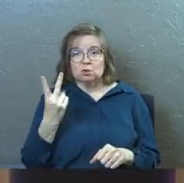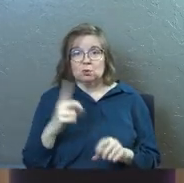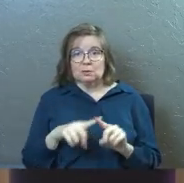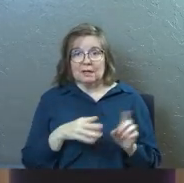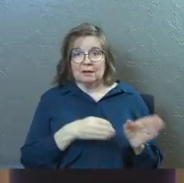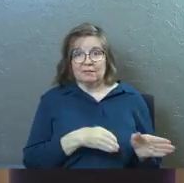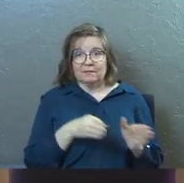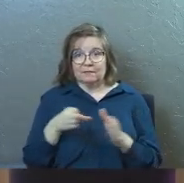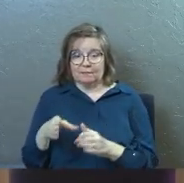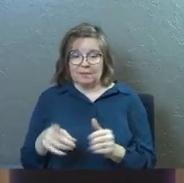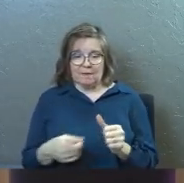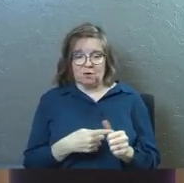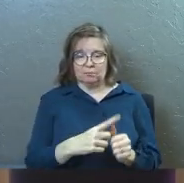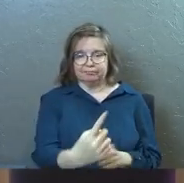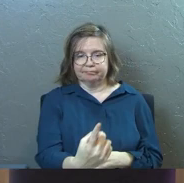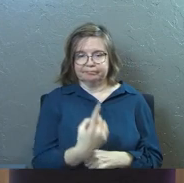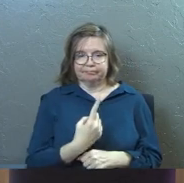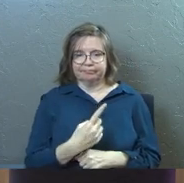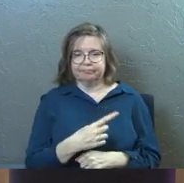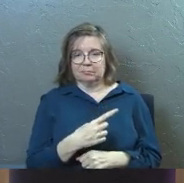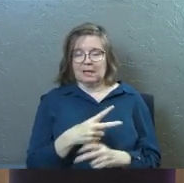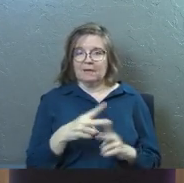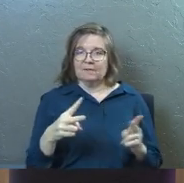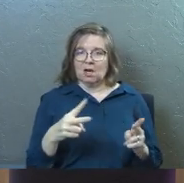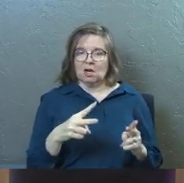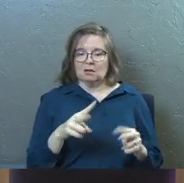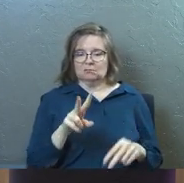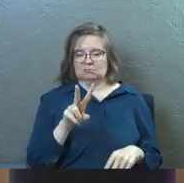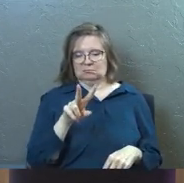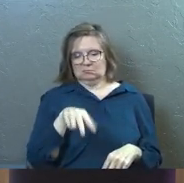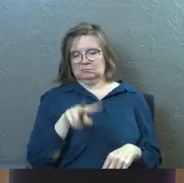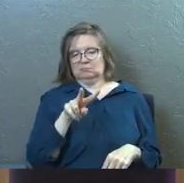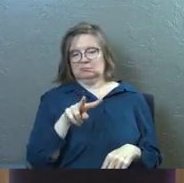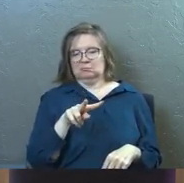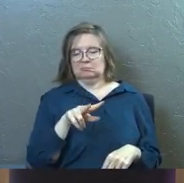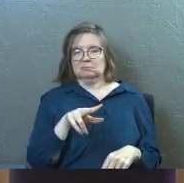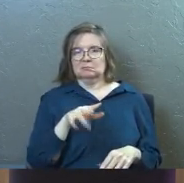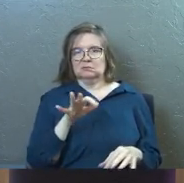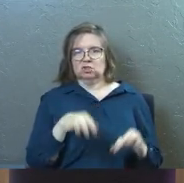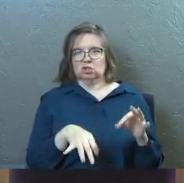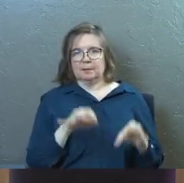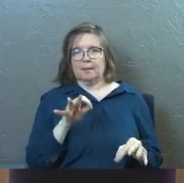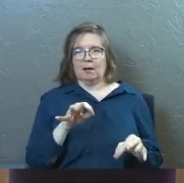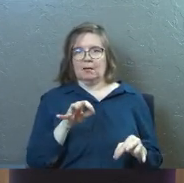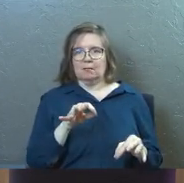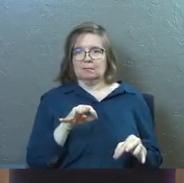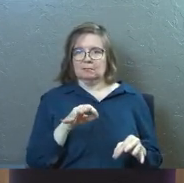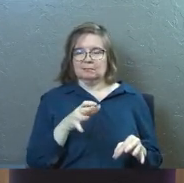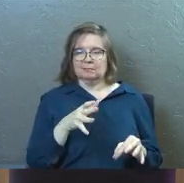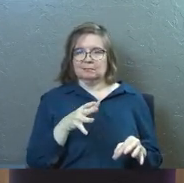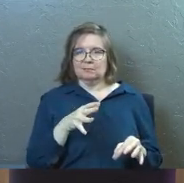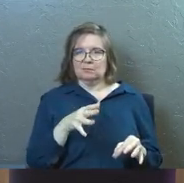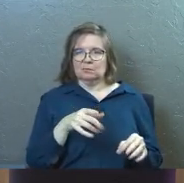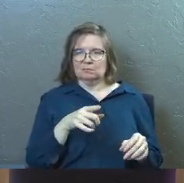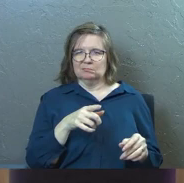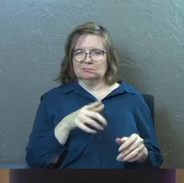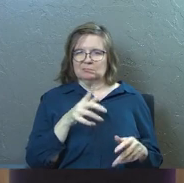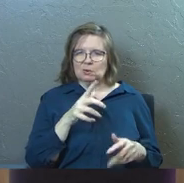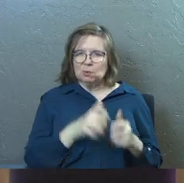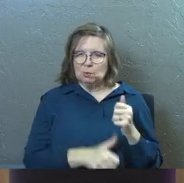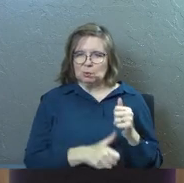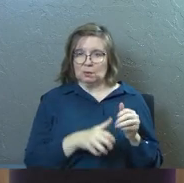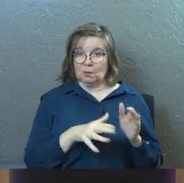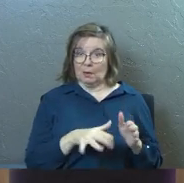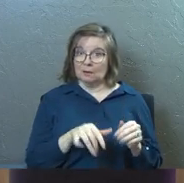different ways. The first way, they could come and they could say it in a very talking down to you, judgmental, cruel kind of